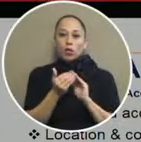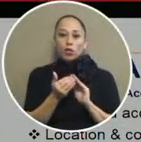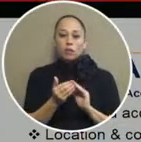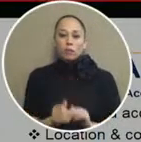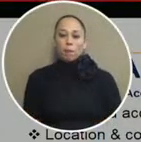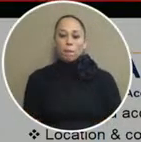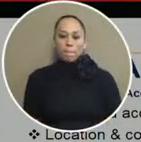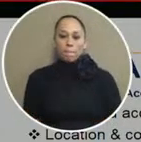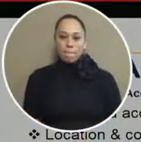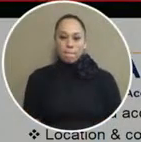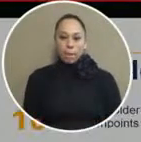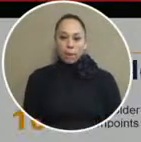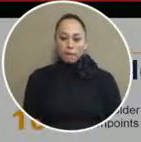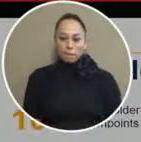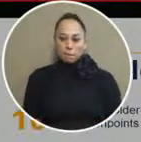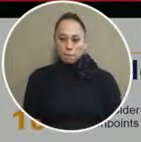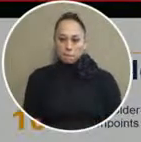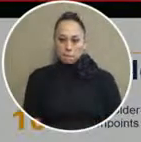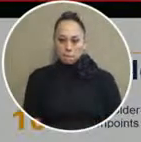please.